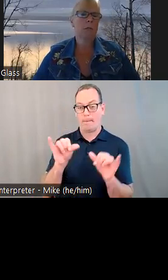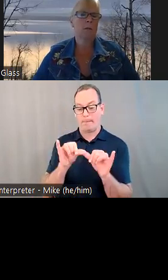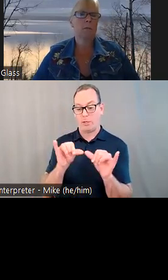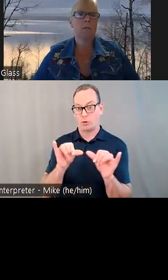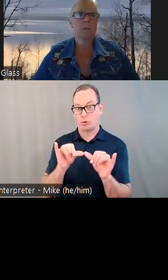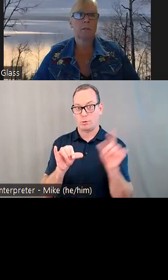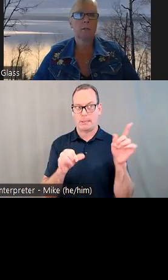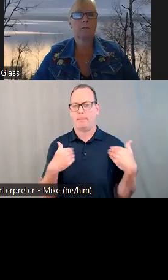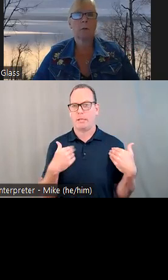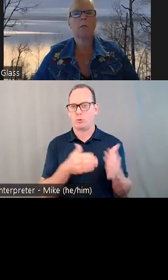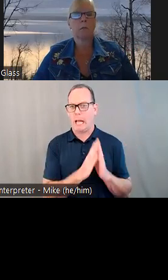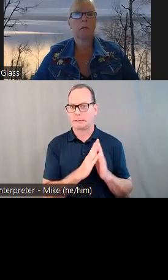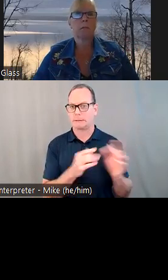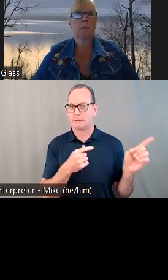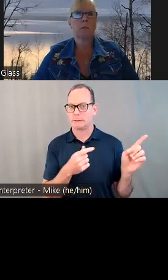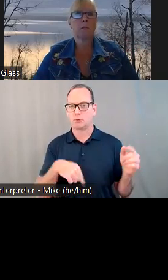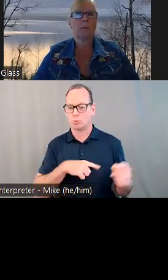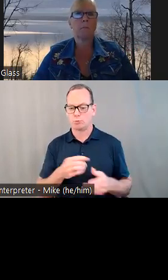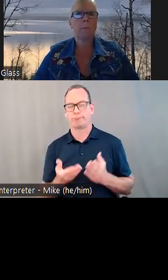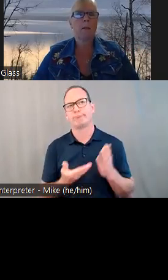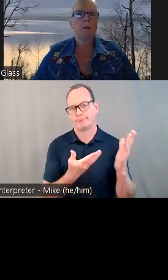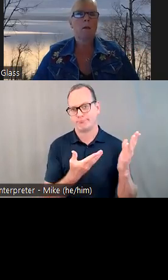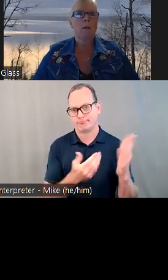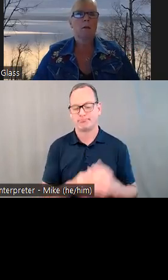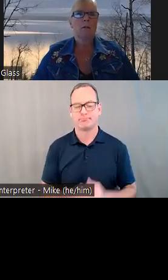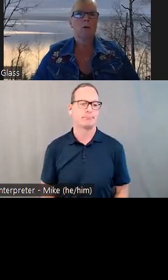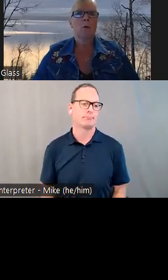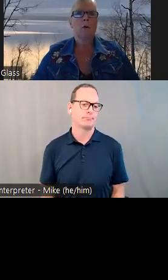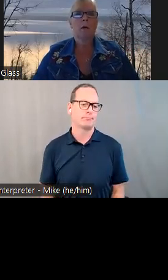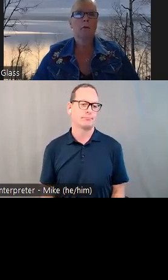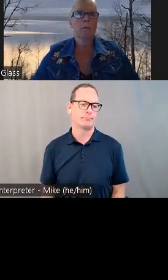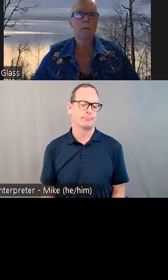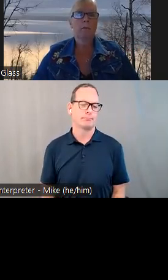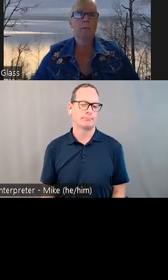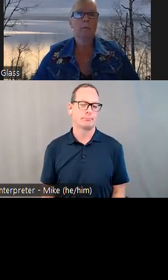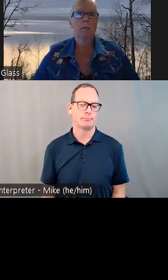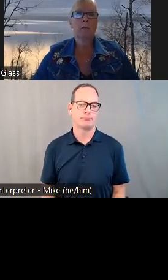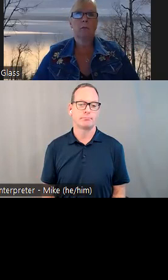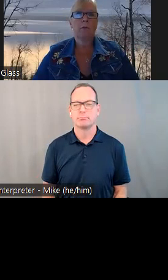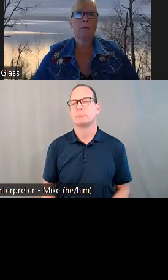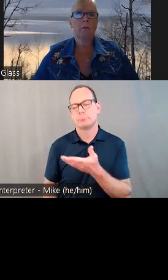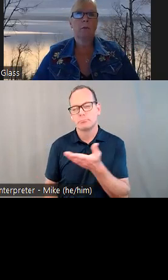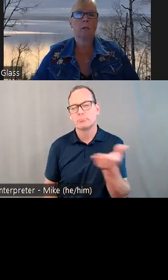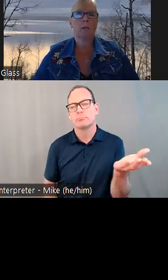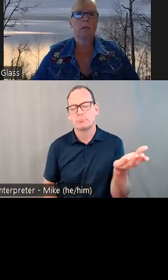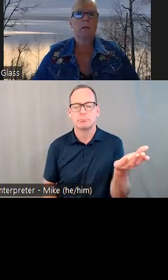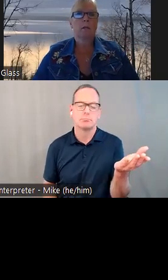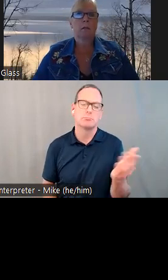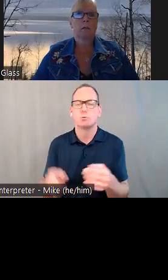which we're accountable to the ministry, for which we're accountable to the ministry. So I know you're probably familiar with them. We'll run through them